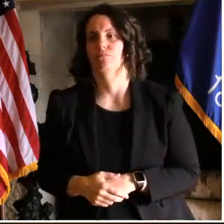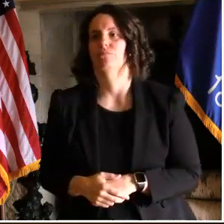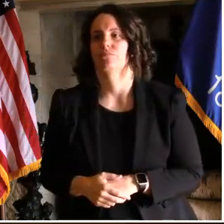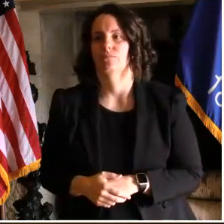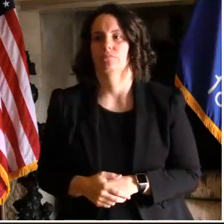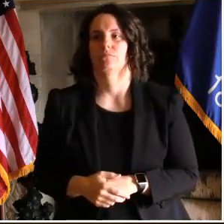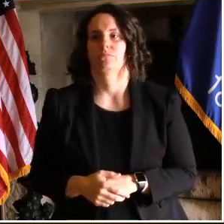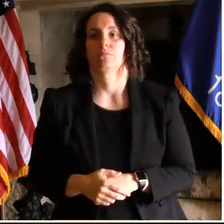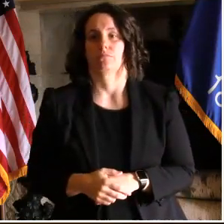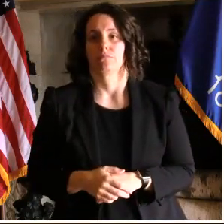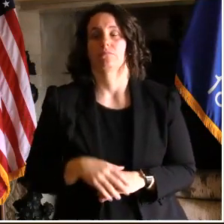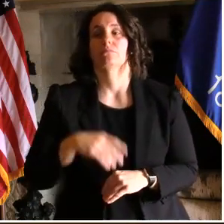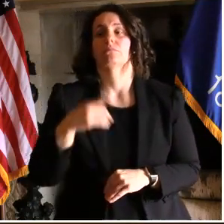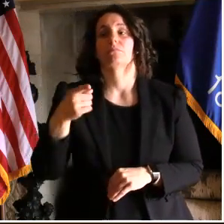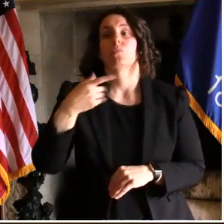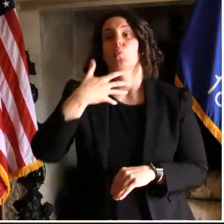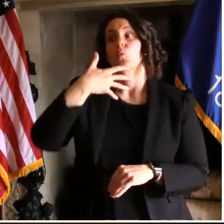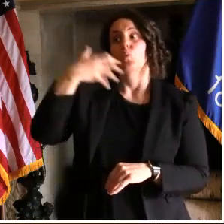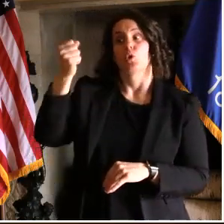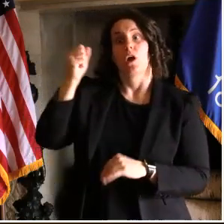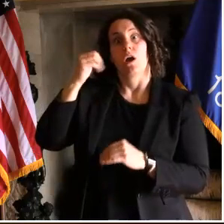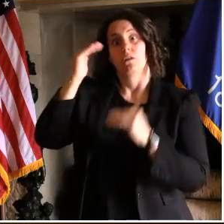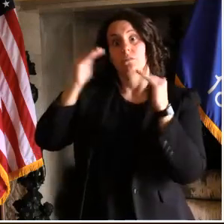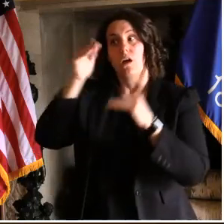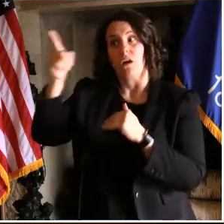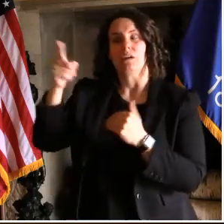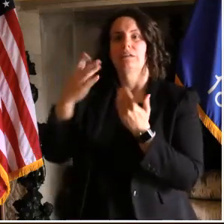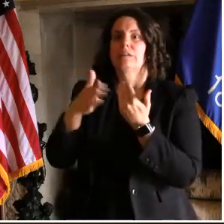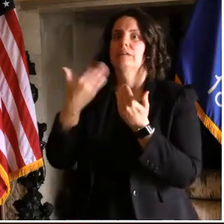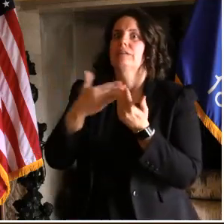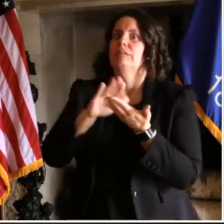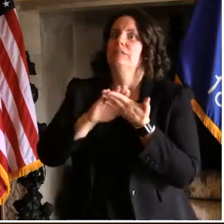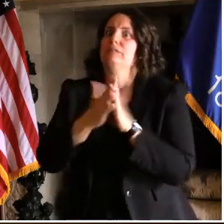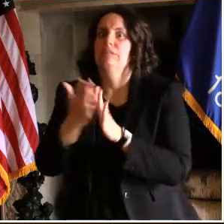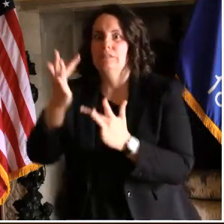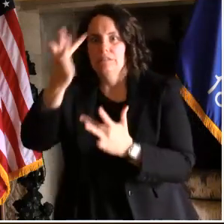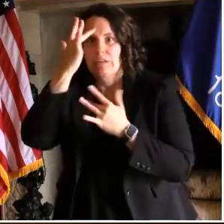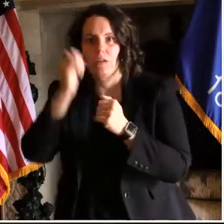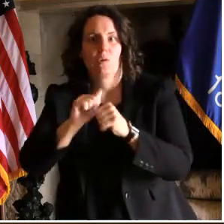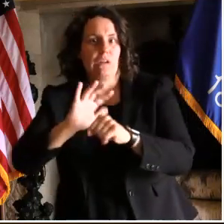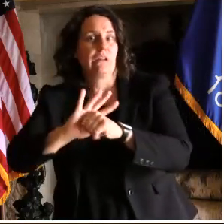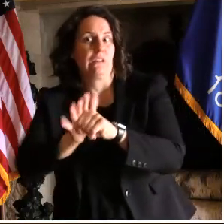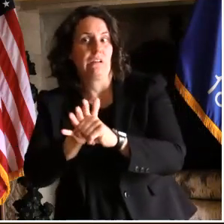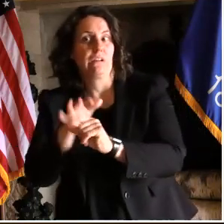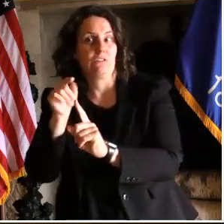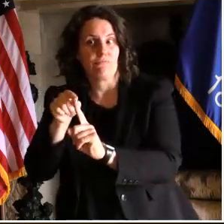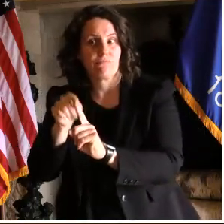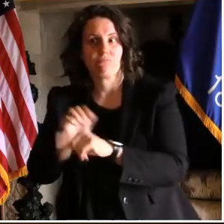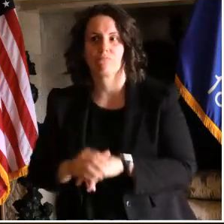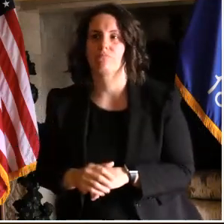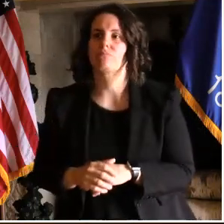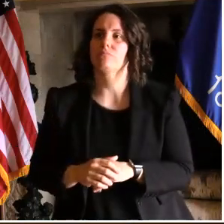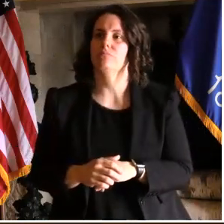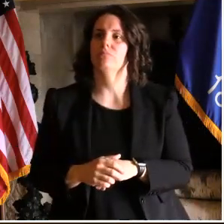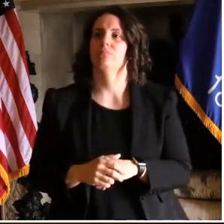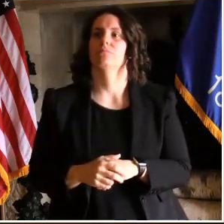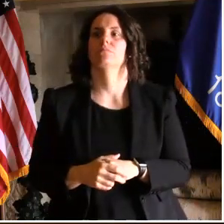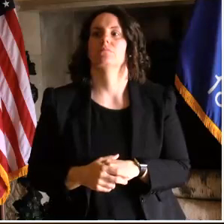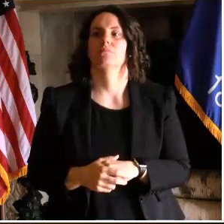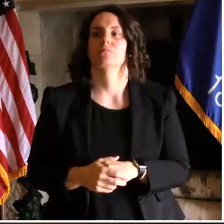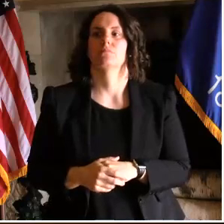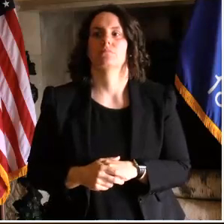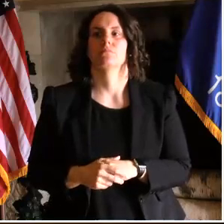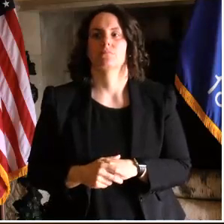major source of nutritious meals for our students, meal programs are important for the health and well-being of Wisconsin's older